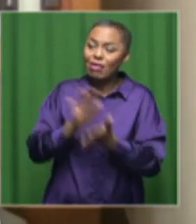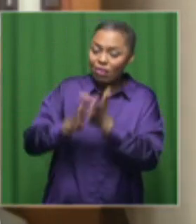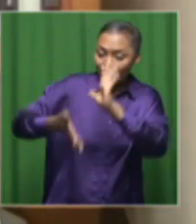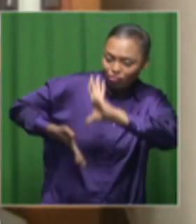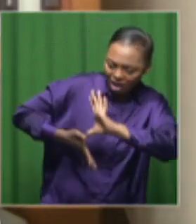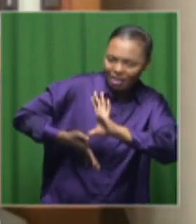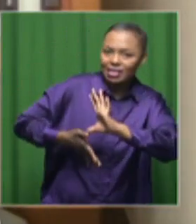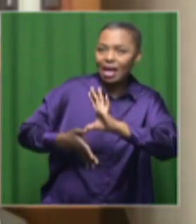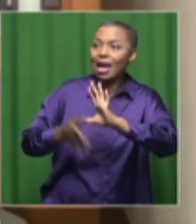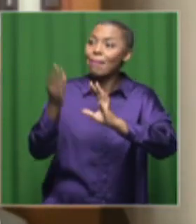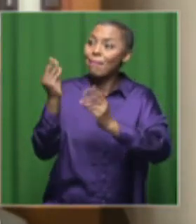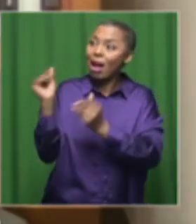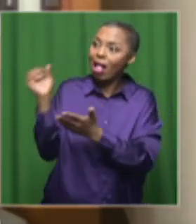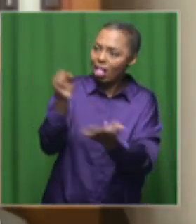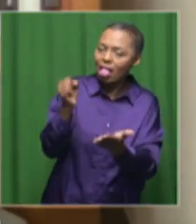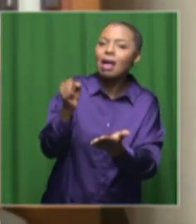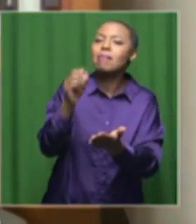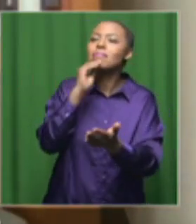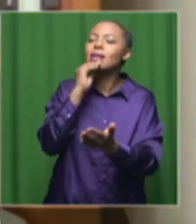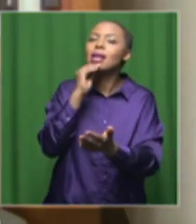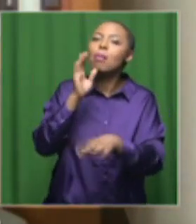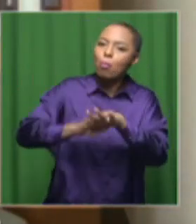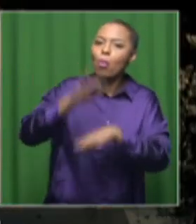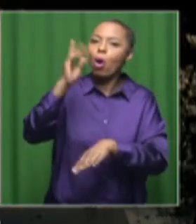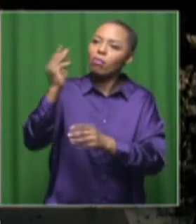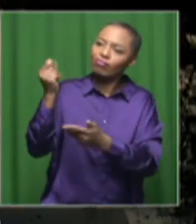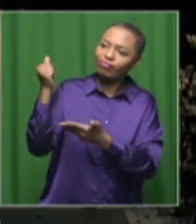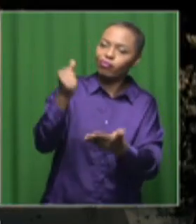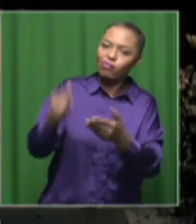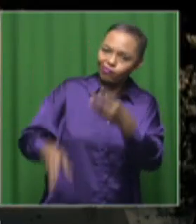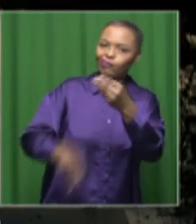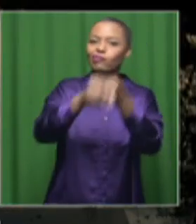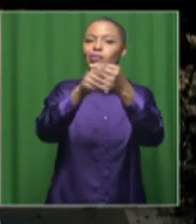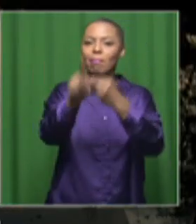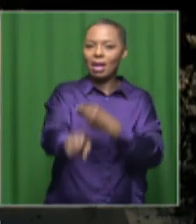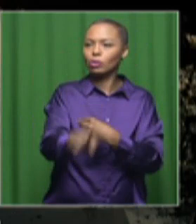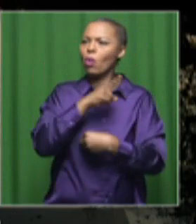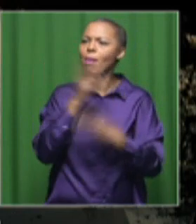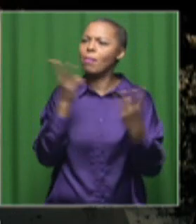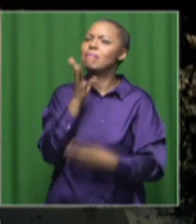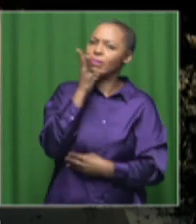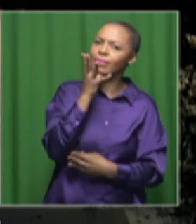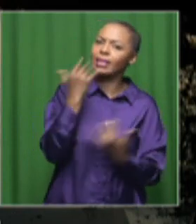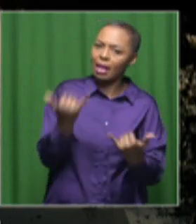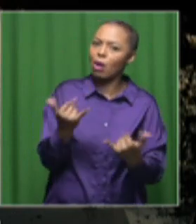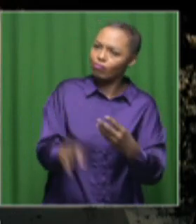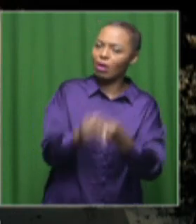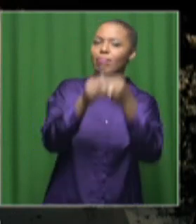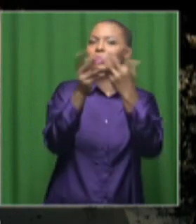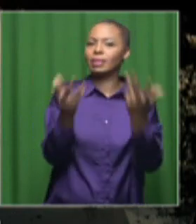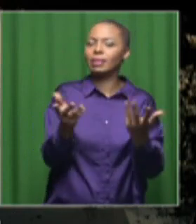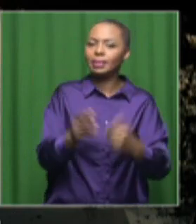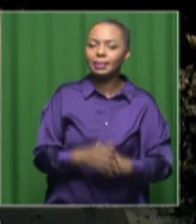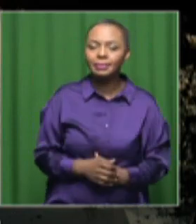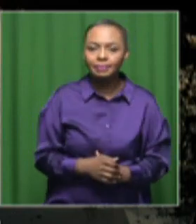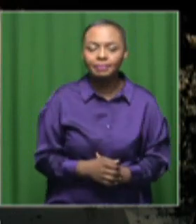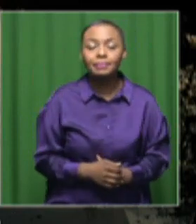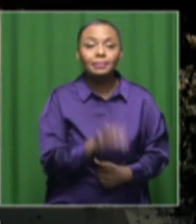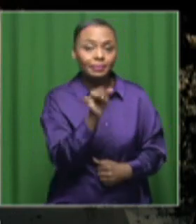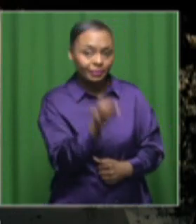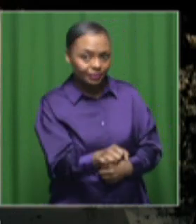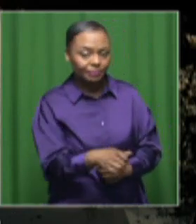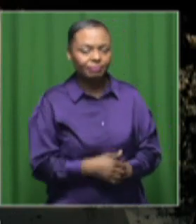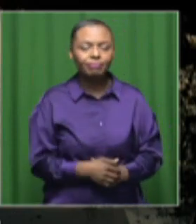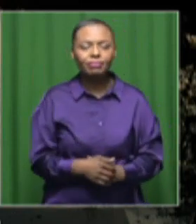well if the population has doubled as well. Yeah. And that's important, Professor May. I want to bring you in on that for your view as